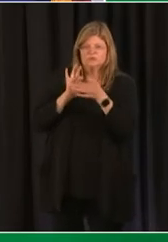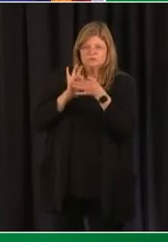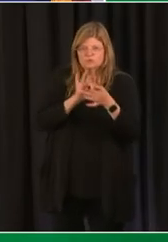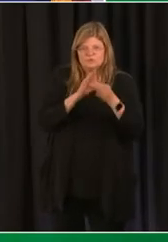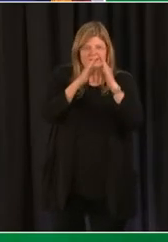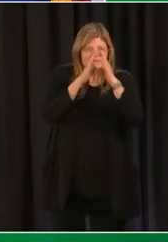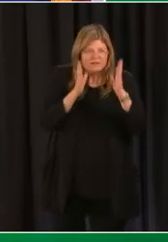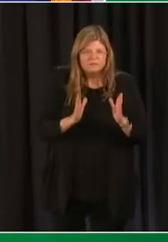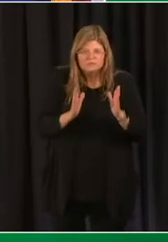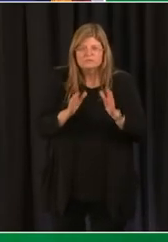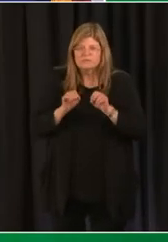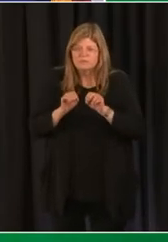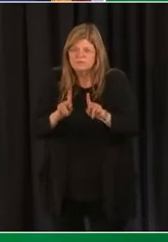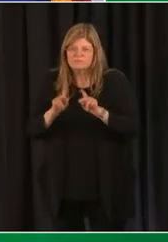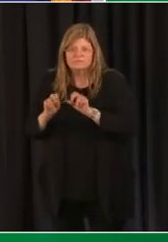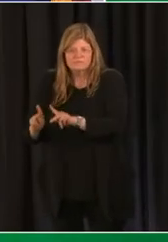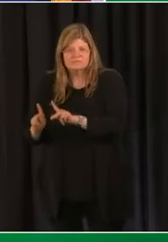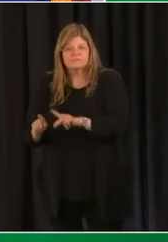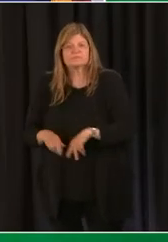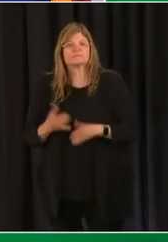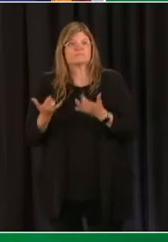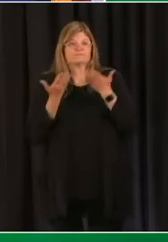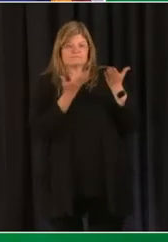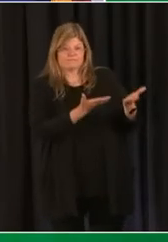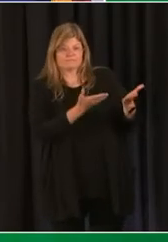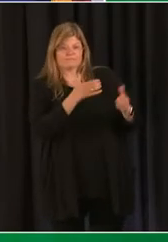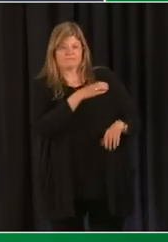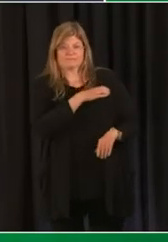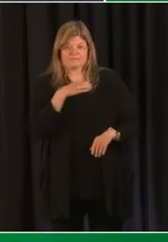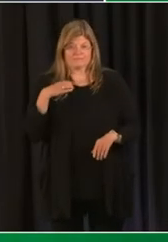housing opportunities. So with that, I'll go to Councilmember Anita Bonds.